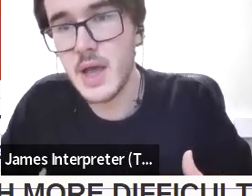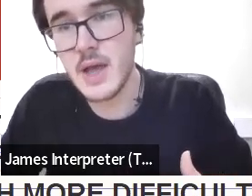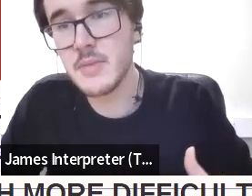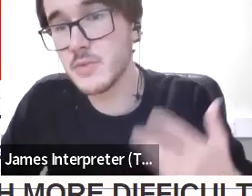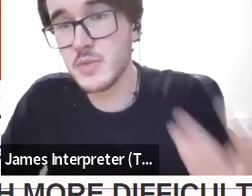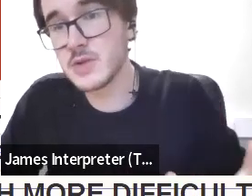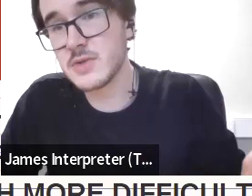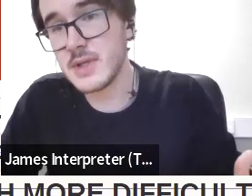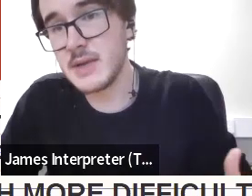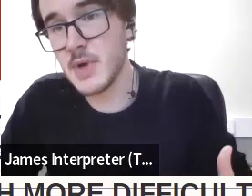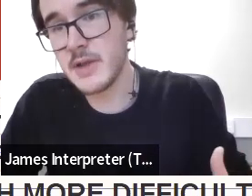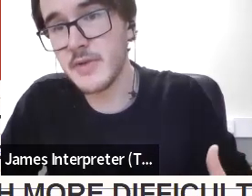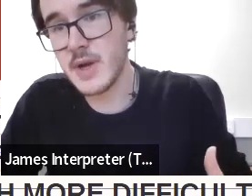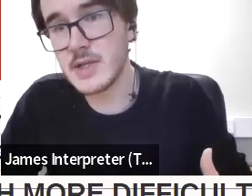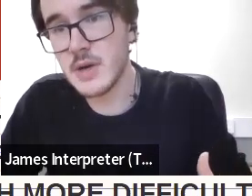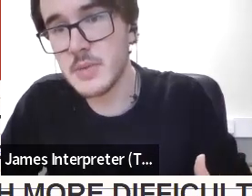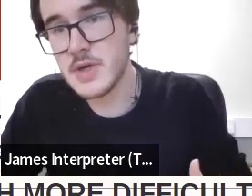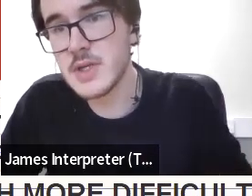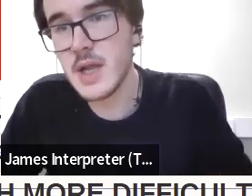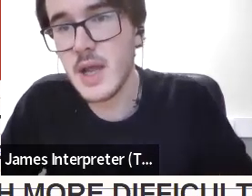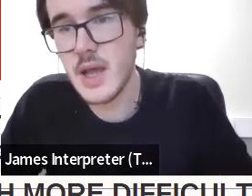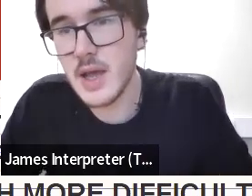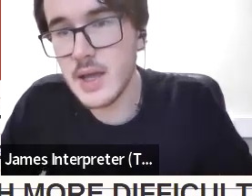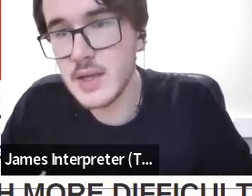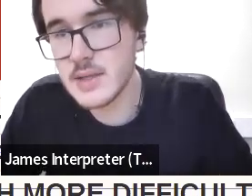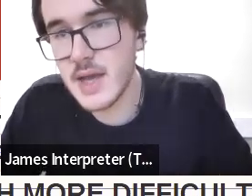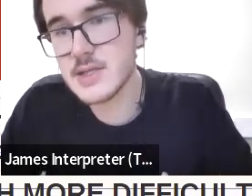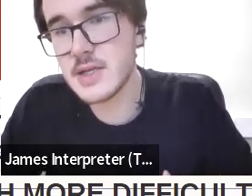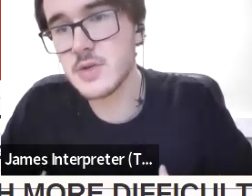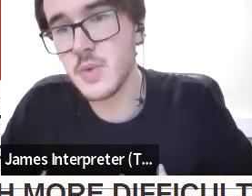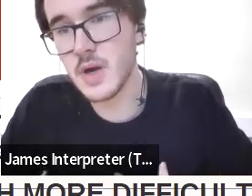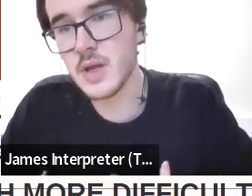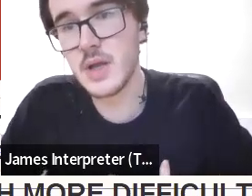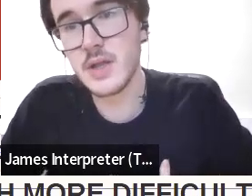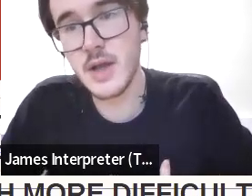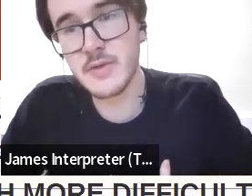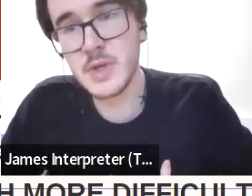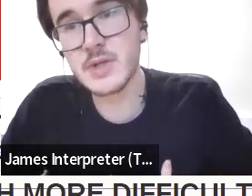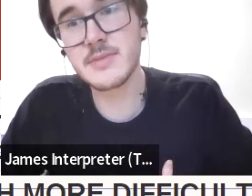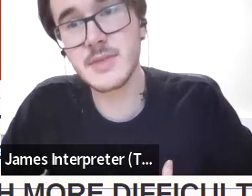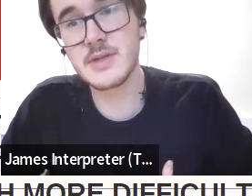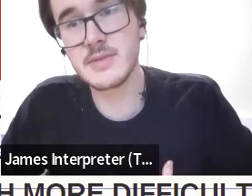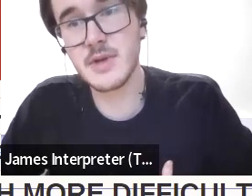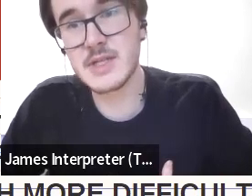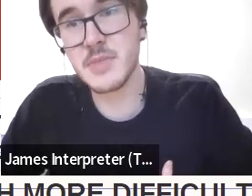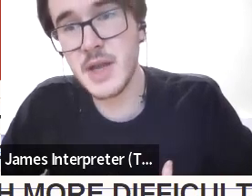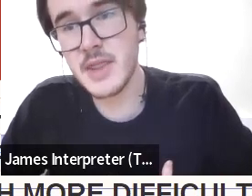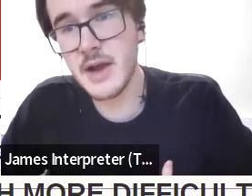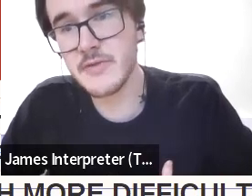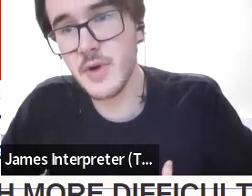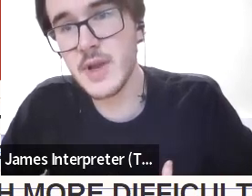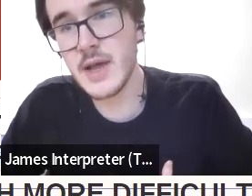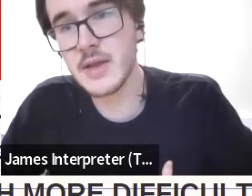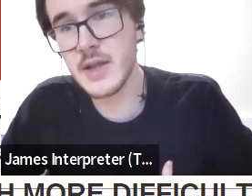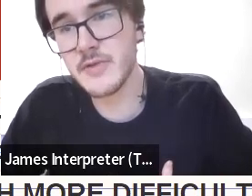of it. We also need money for interpreters and access to work. Government, there is money